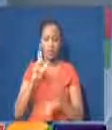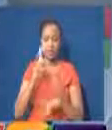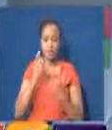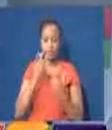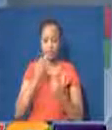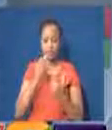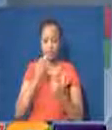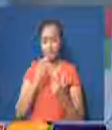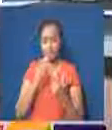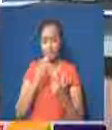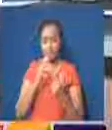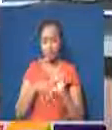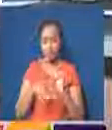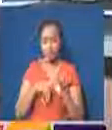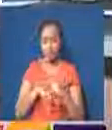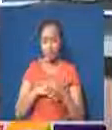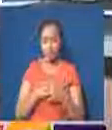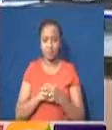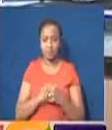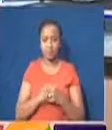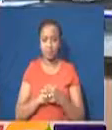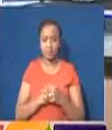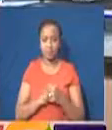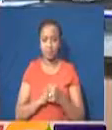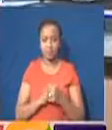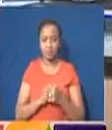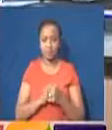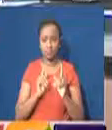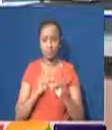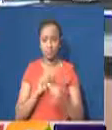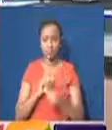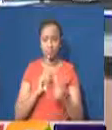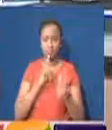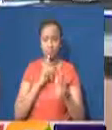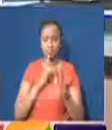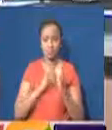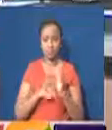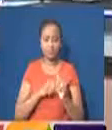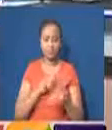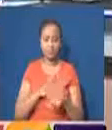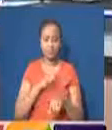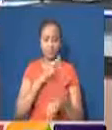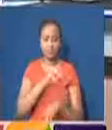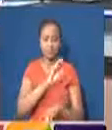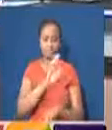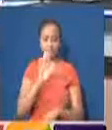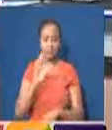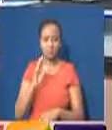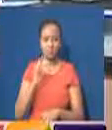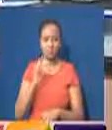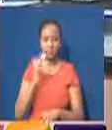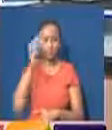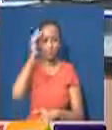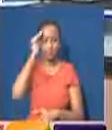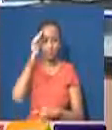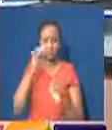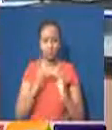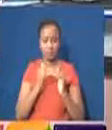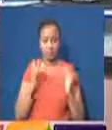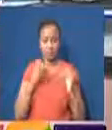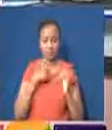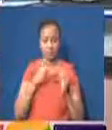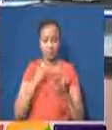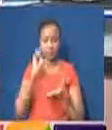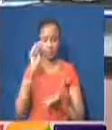anaingilia. Yes. Na ameuliza swali kwamba mnapopunguza haya masomo katika levels ambazo umezizungumzia pale,